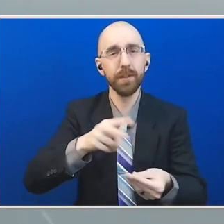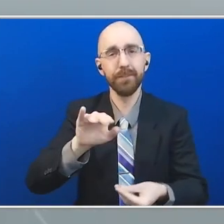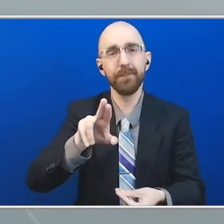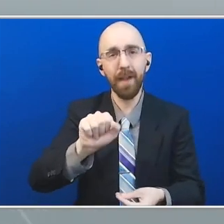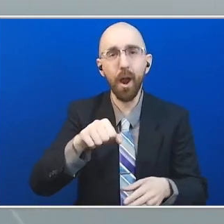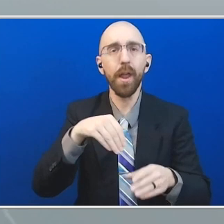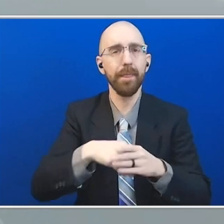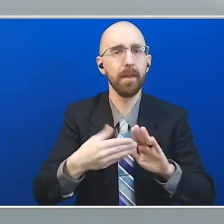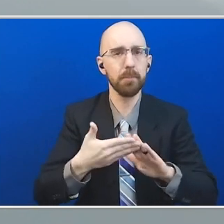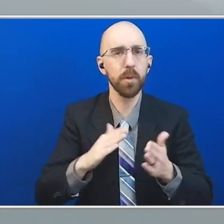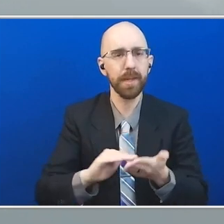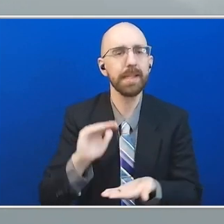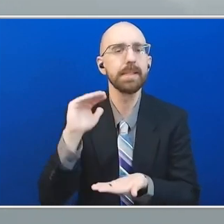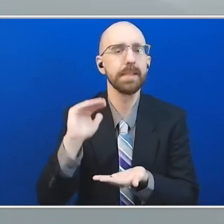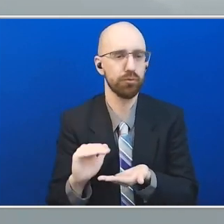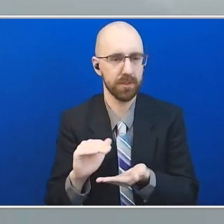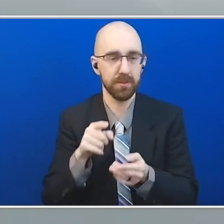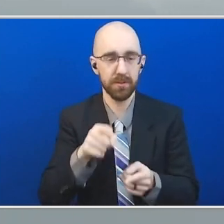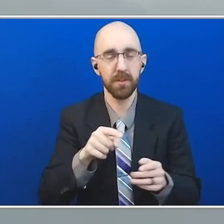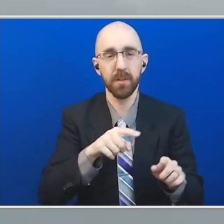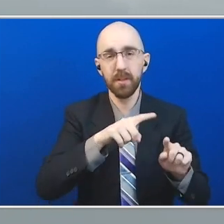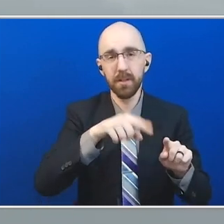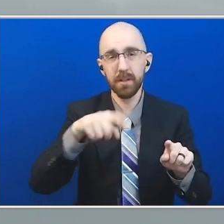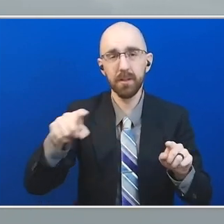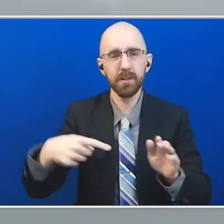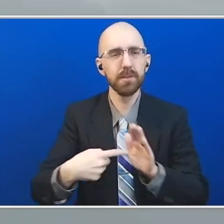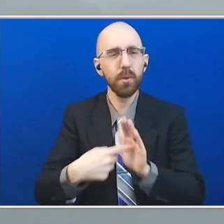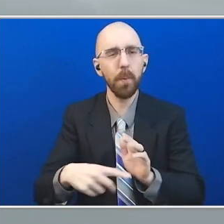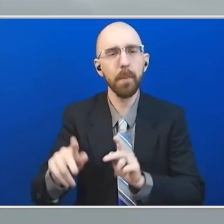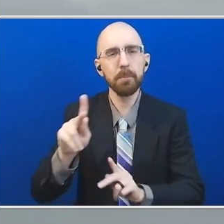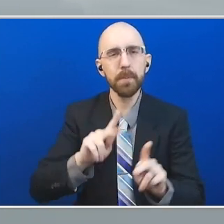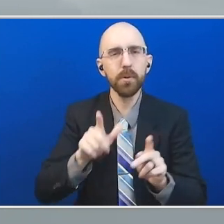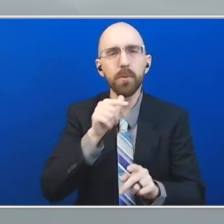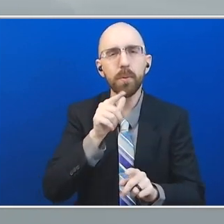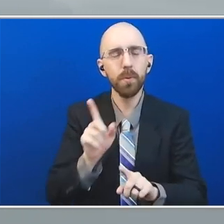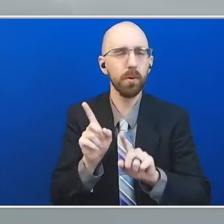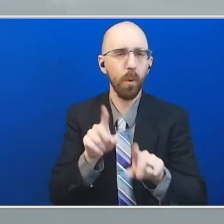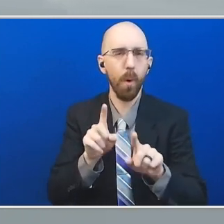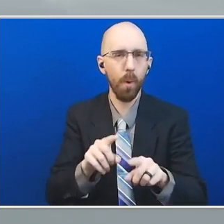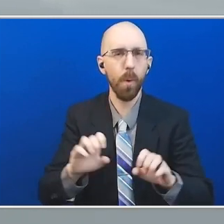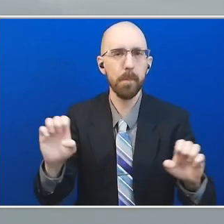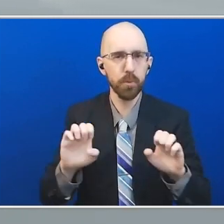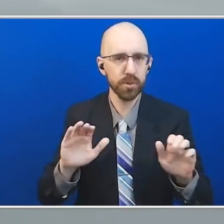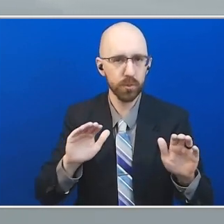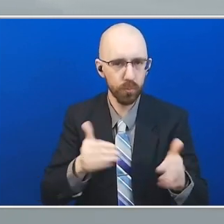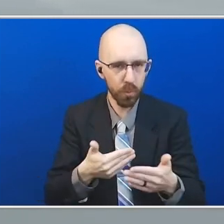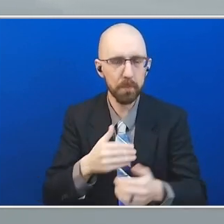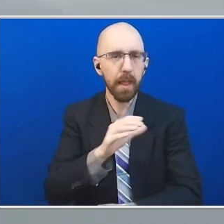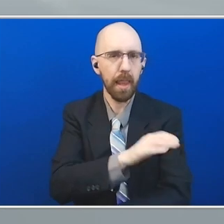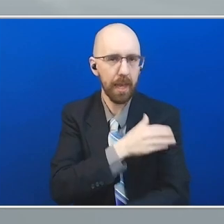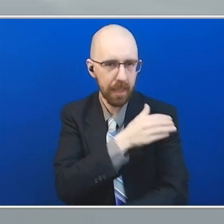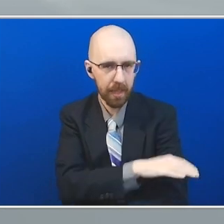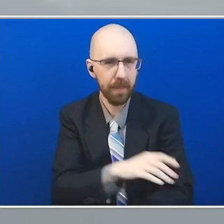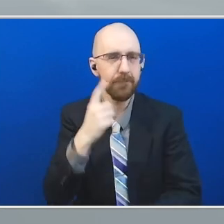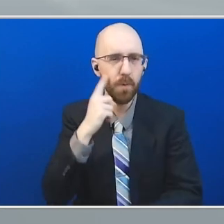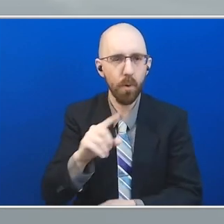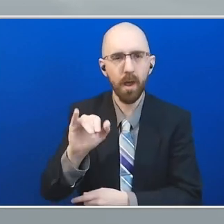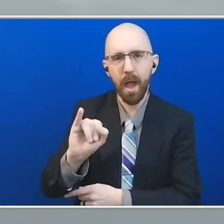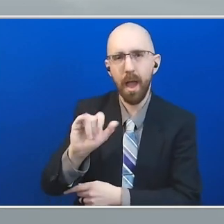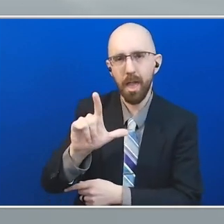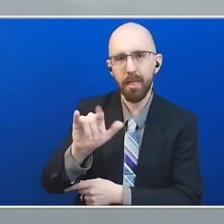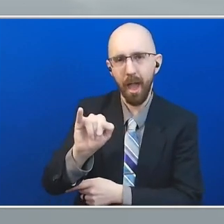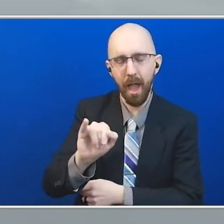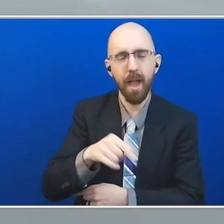decreasing. This is a graph showing about the people who are going to emergency departments or clinics for ILI, which is